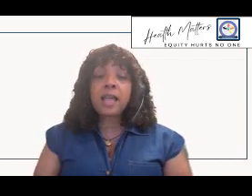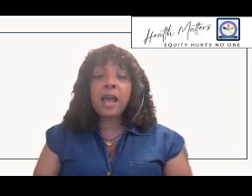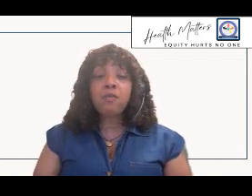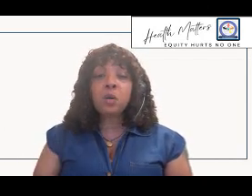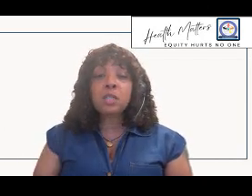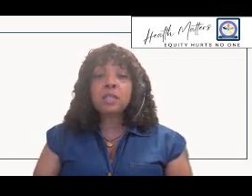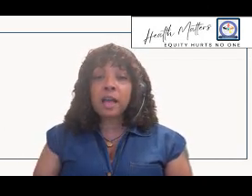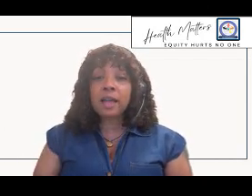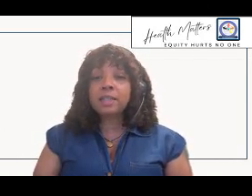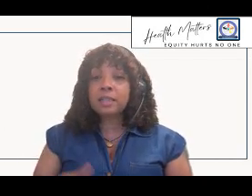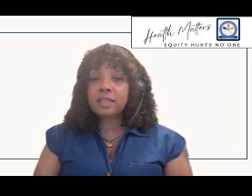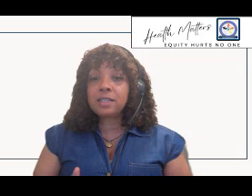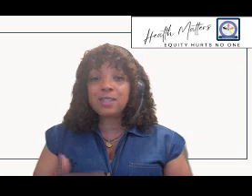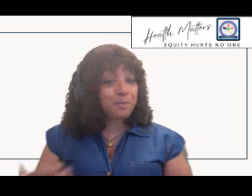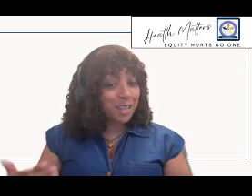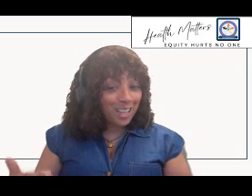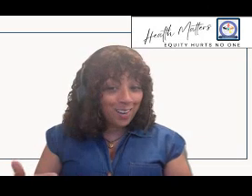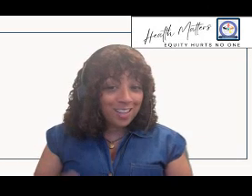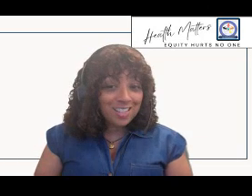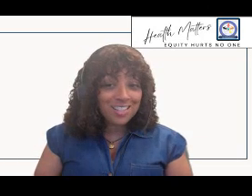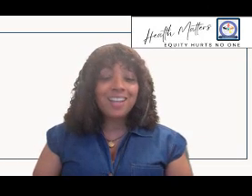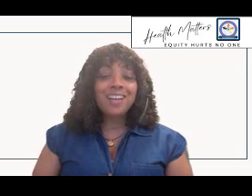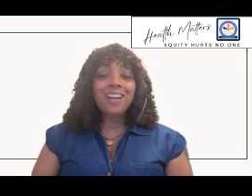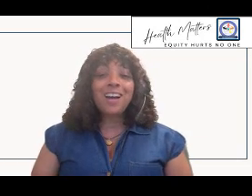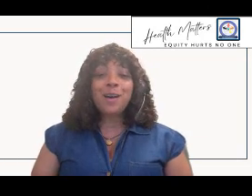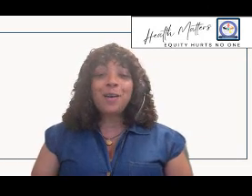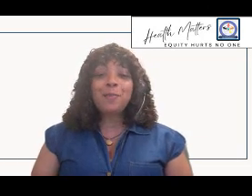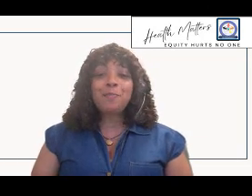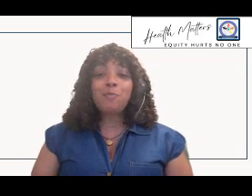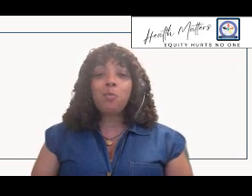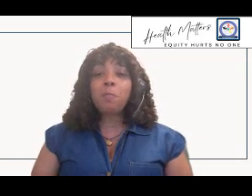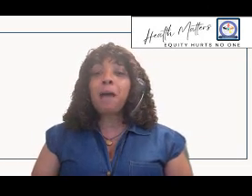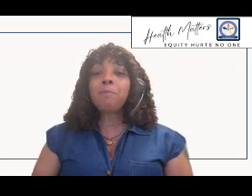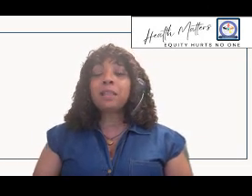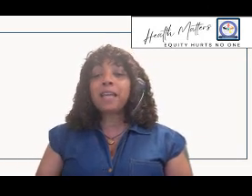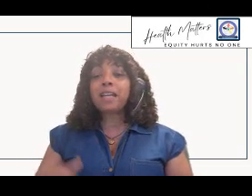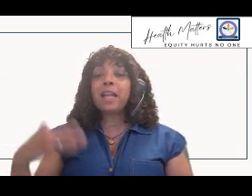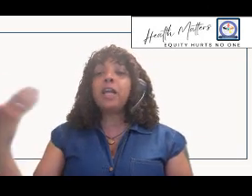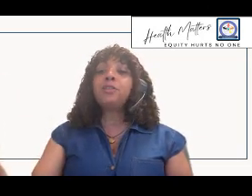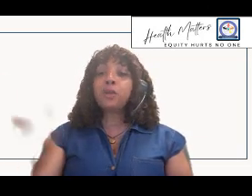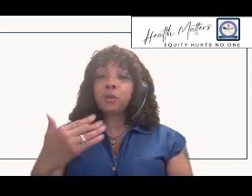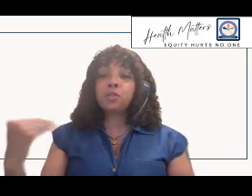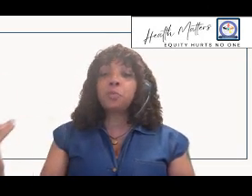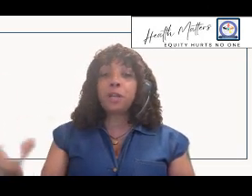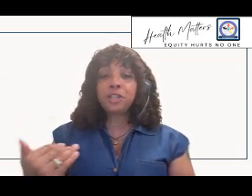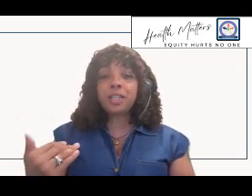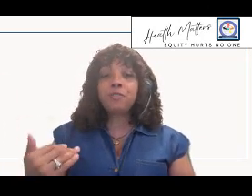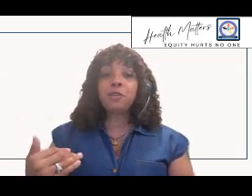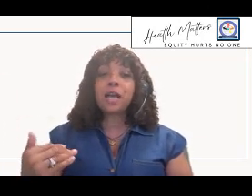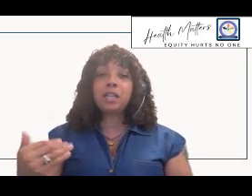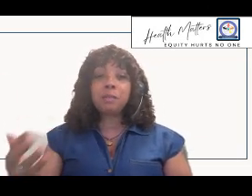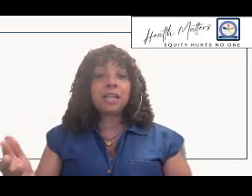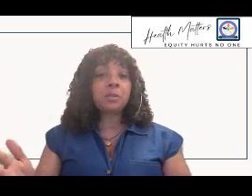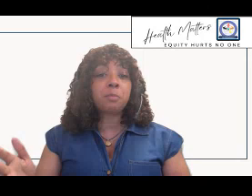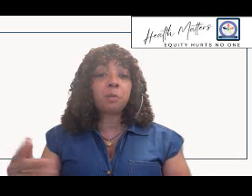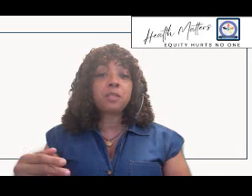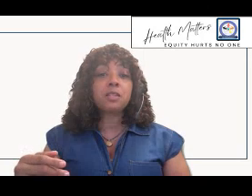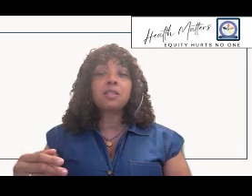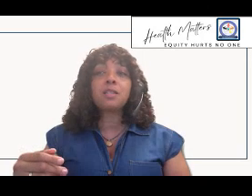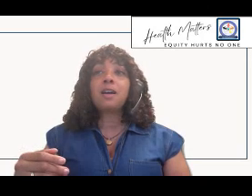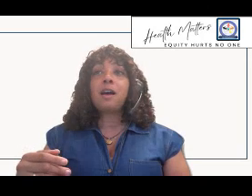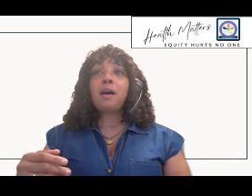Internally, staff was assigned to listen to committee hearings. We populated an internal spreadsheet for